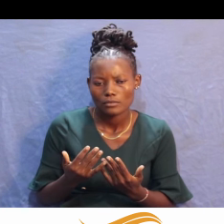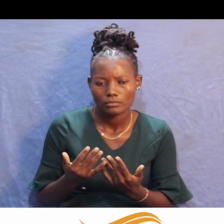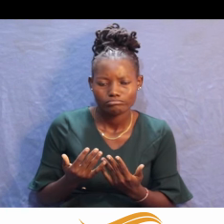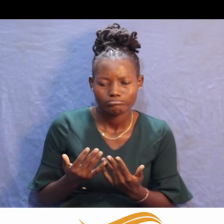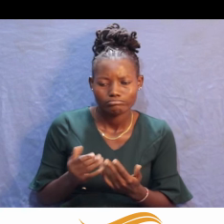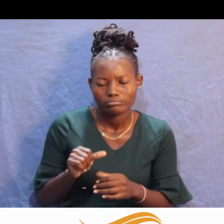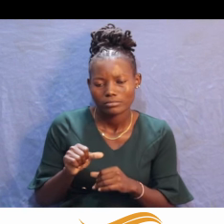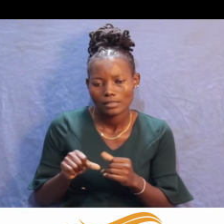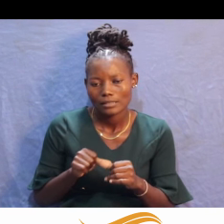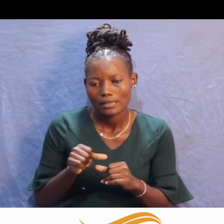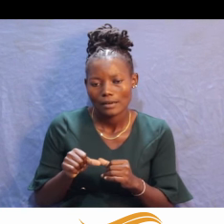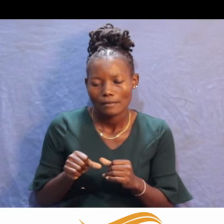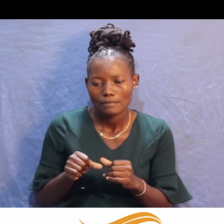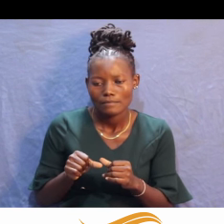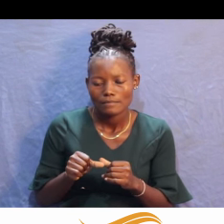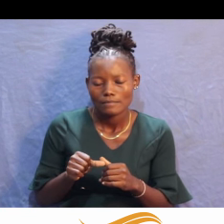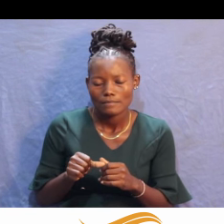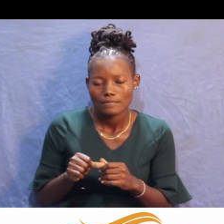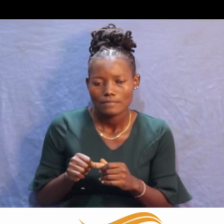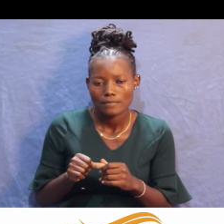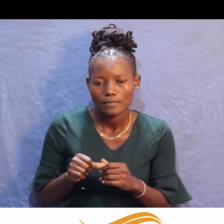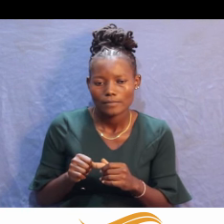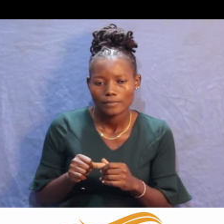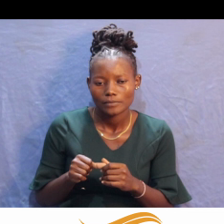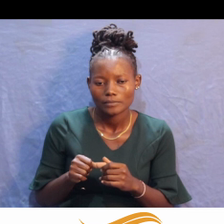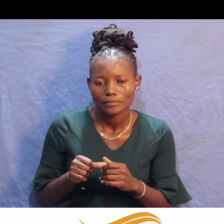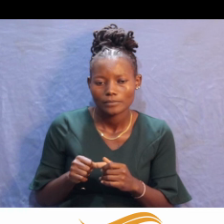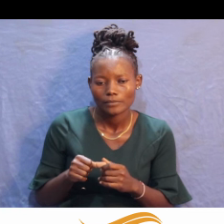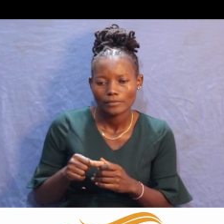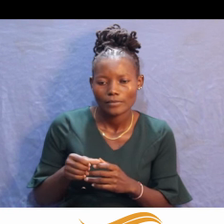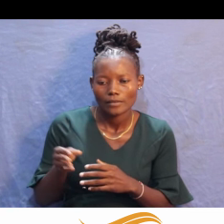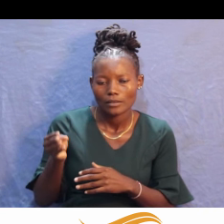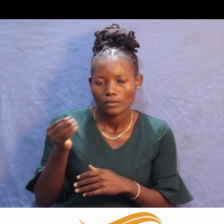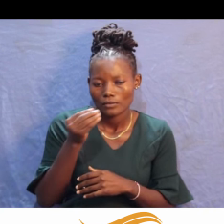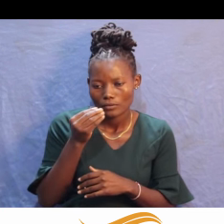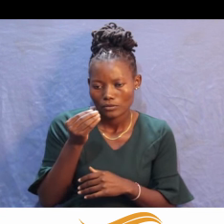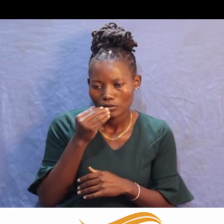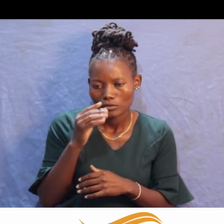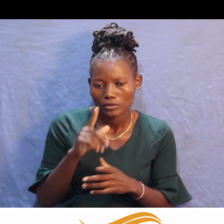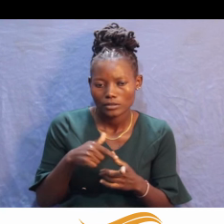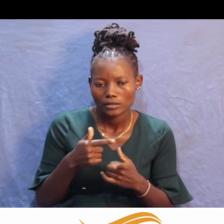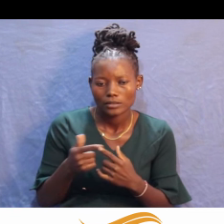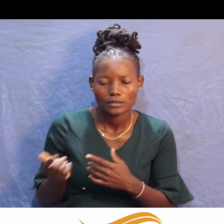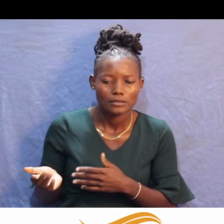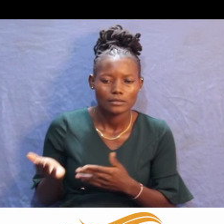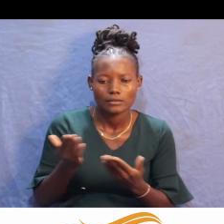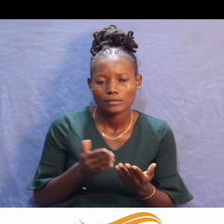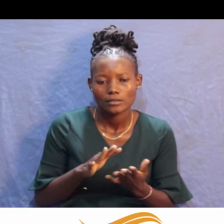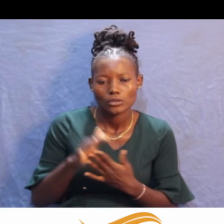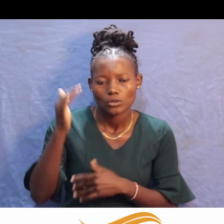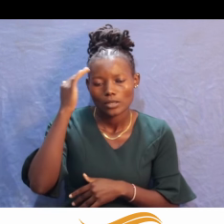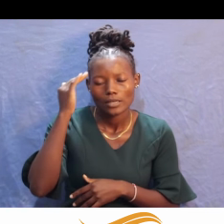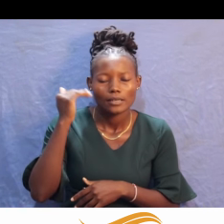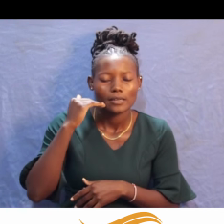where you depleted your glucose, your sugar, and electrolytes, and your fluids. The only thing brings you in after that is your mind, your head, and your